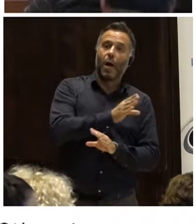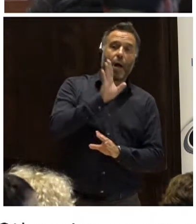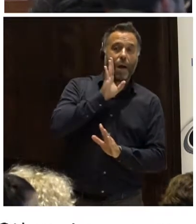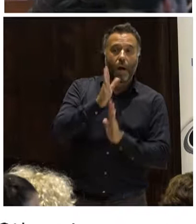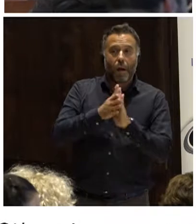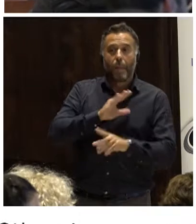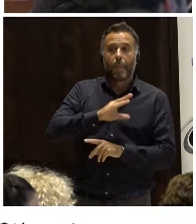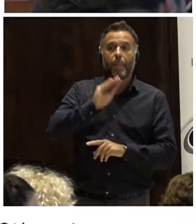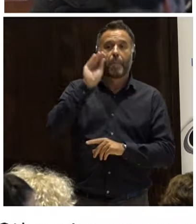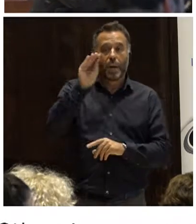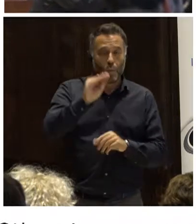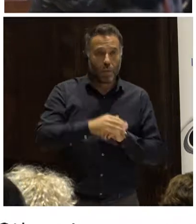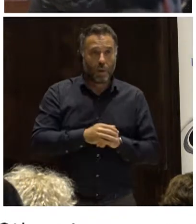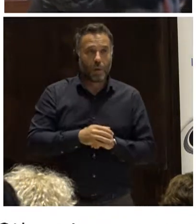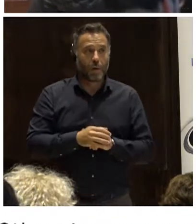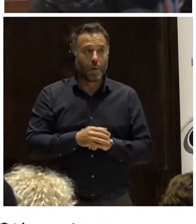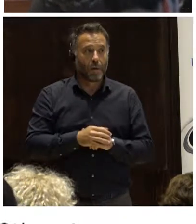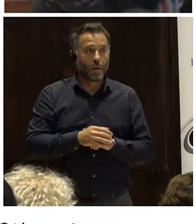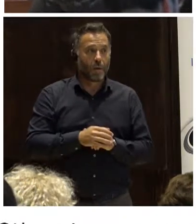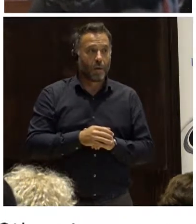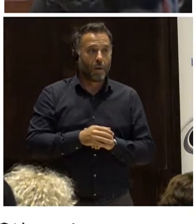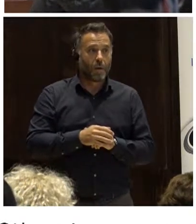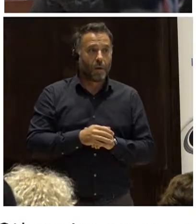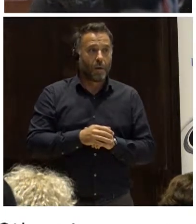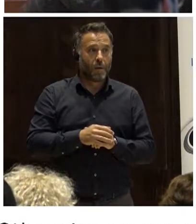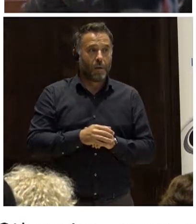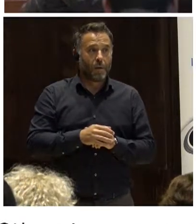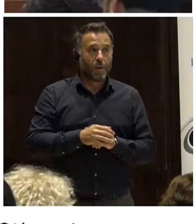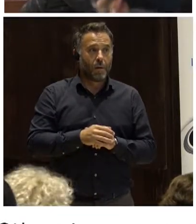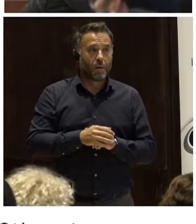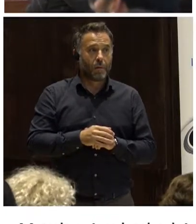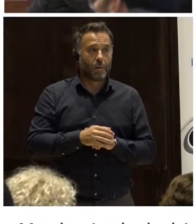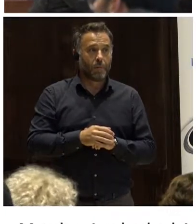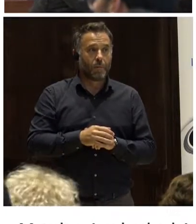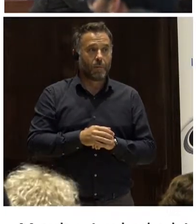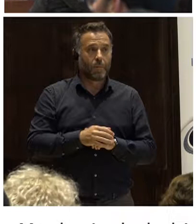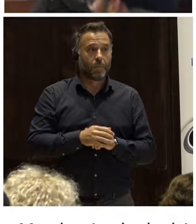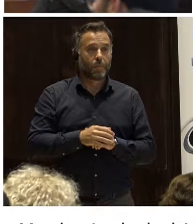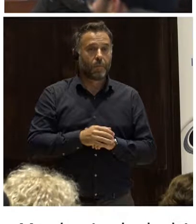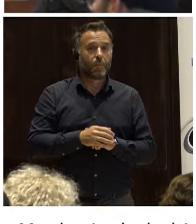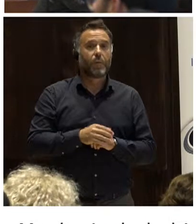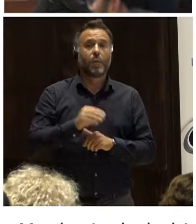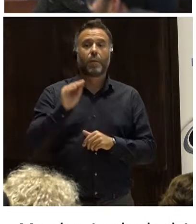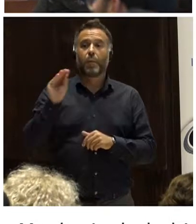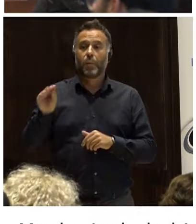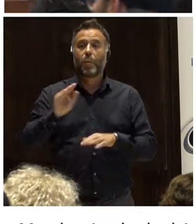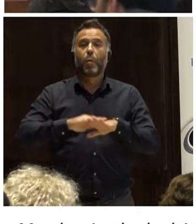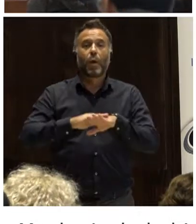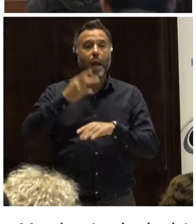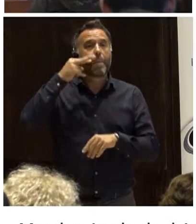speak about why the ludic experience is important, or you consider that we can move to Me